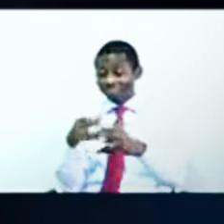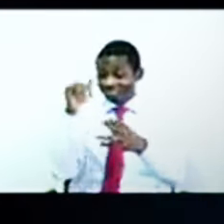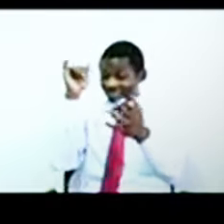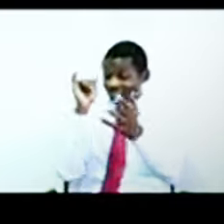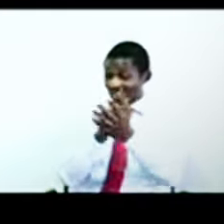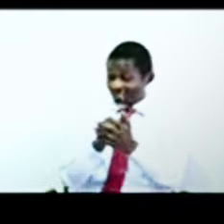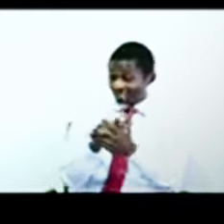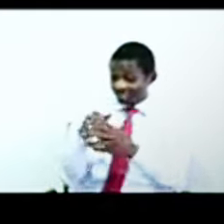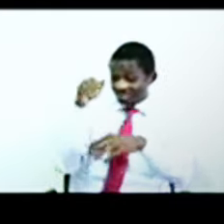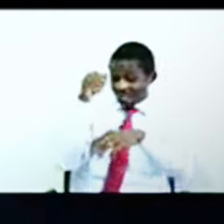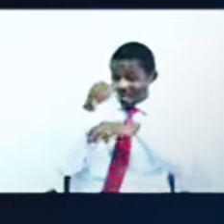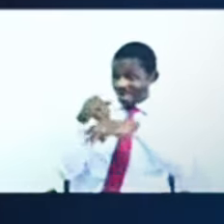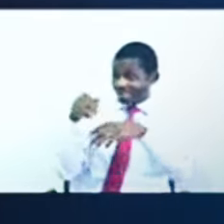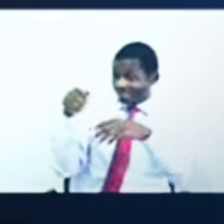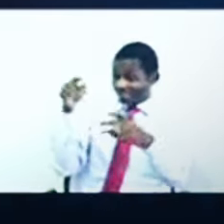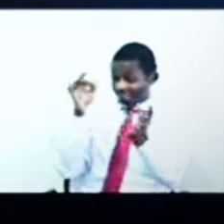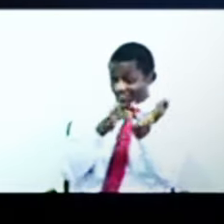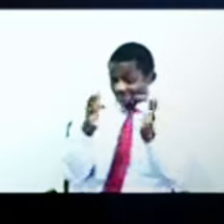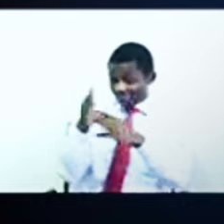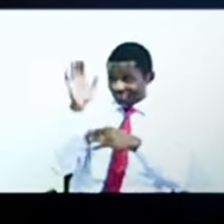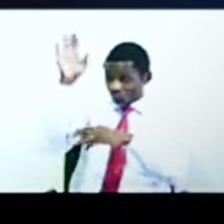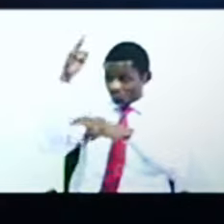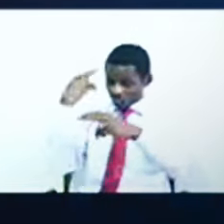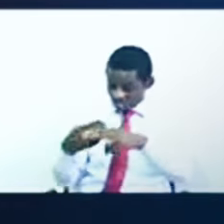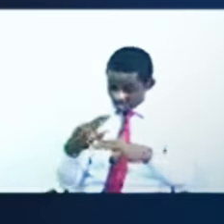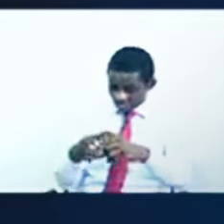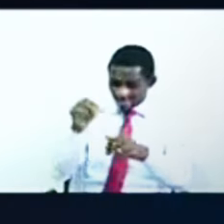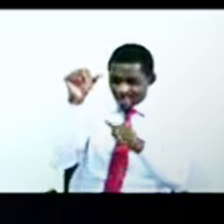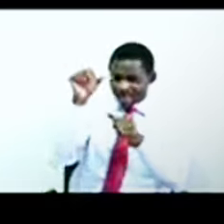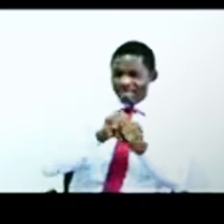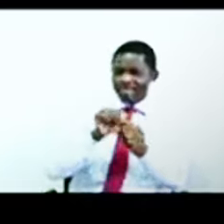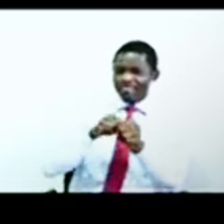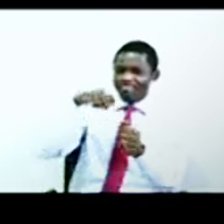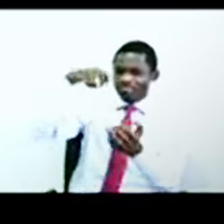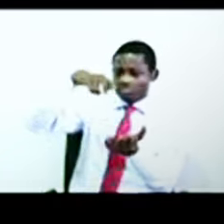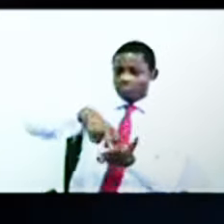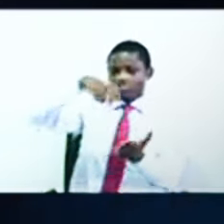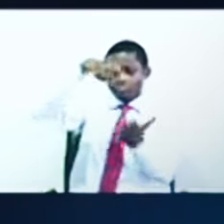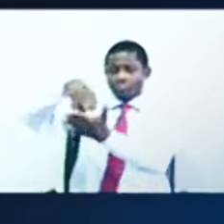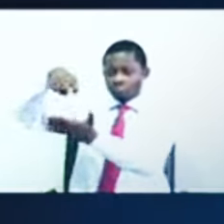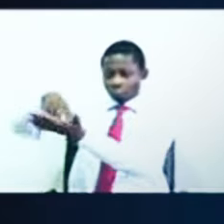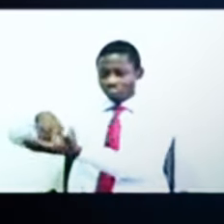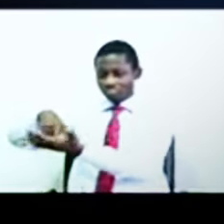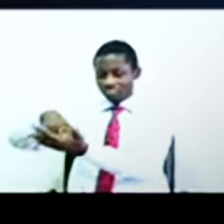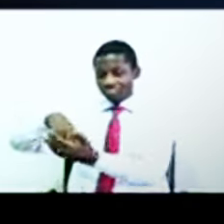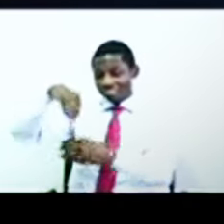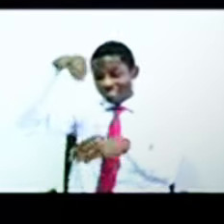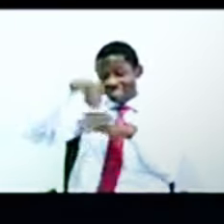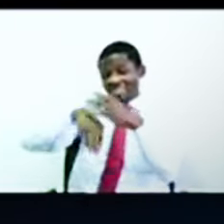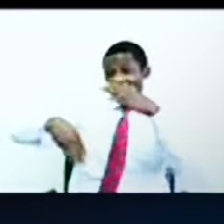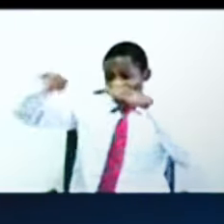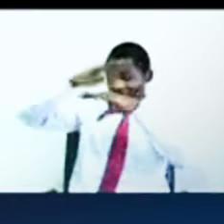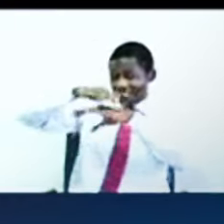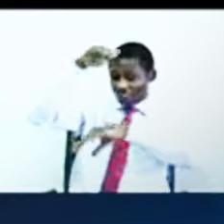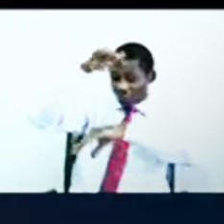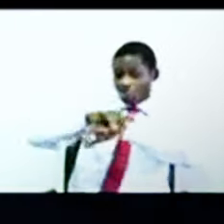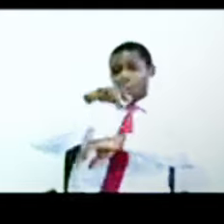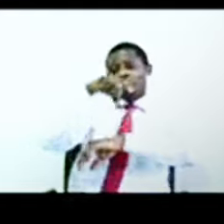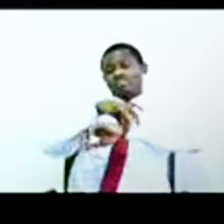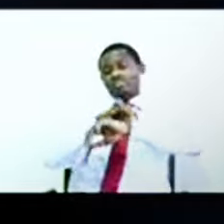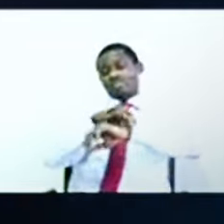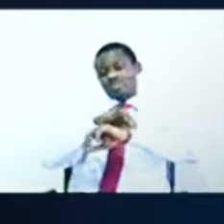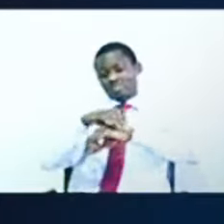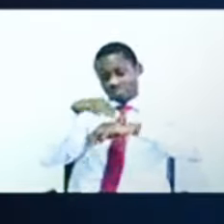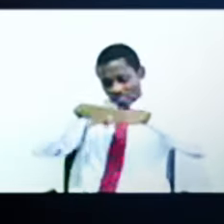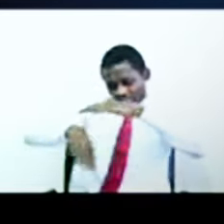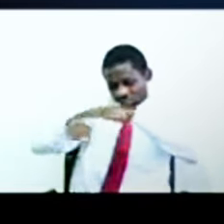that at the name of Jesus every knee should bow, and also for in heaven and on earth and under